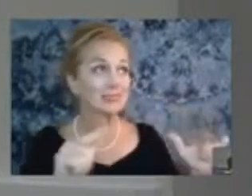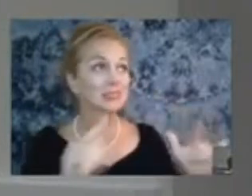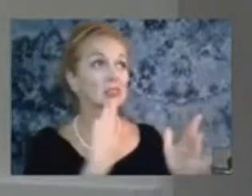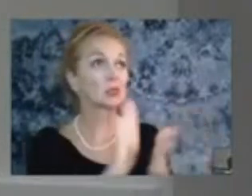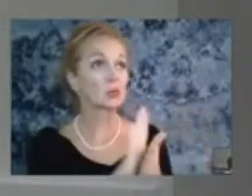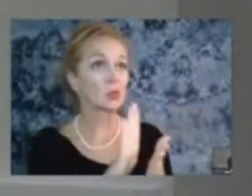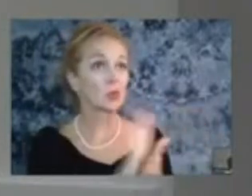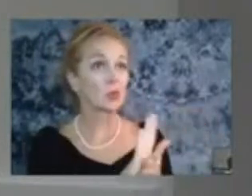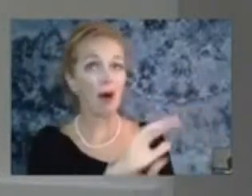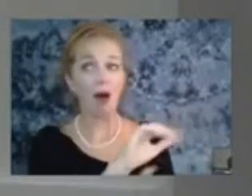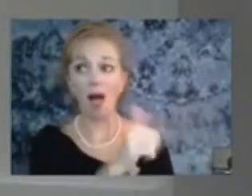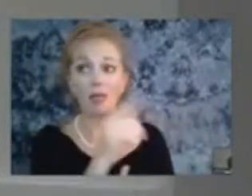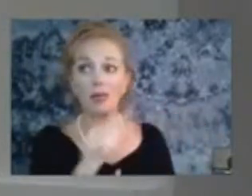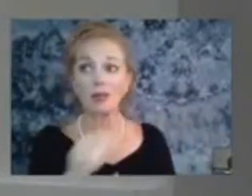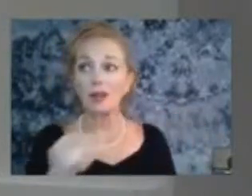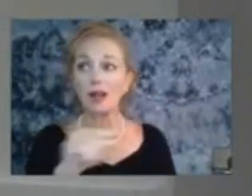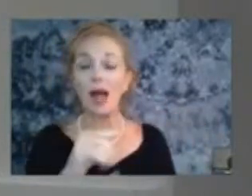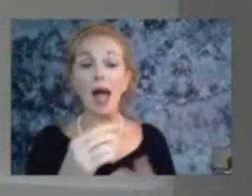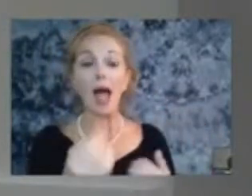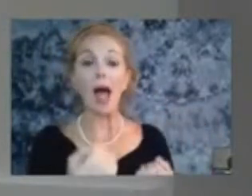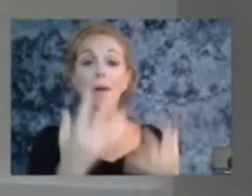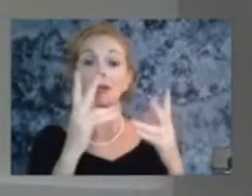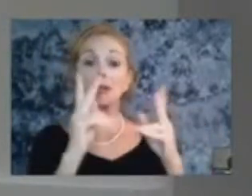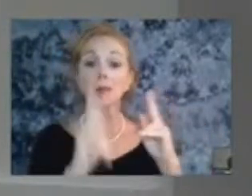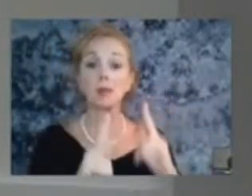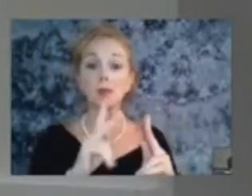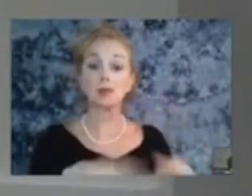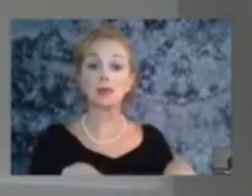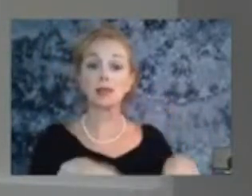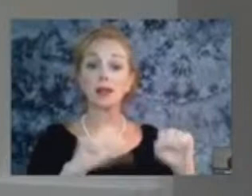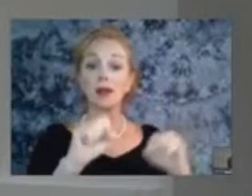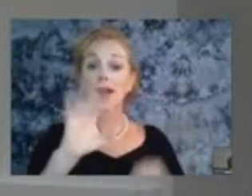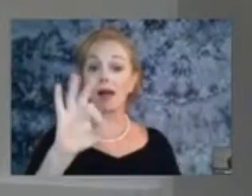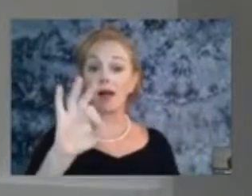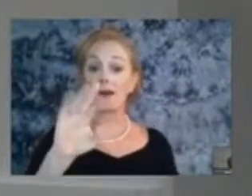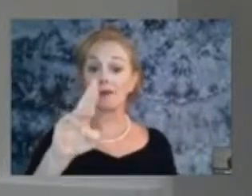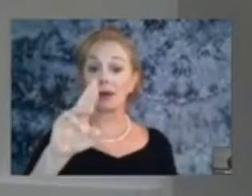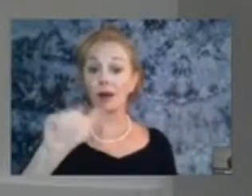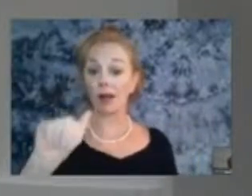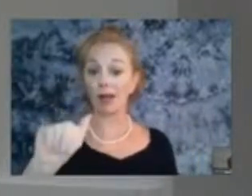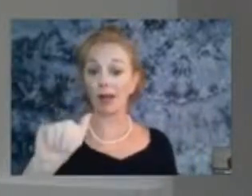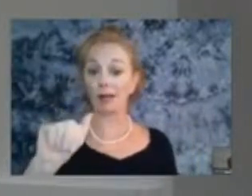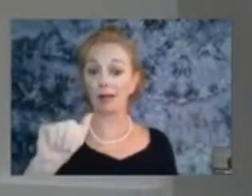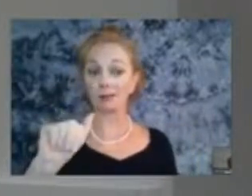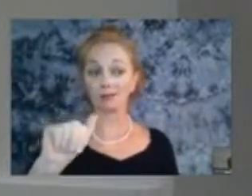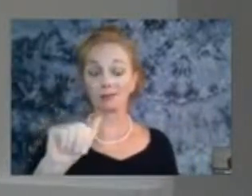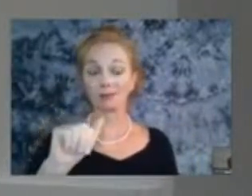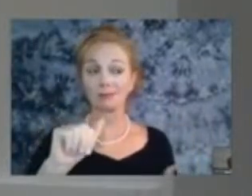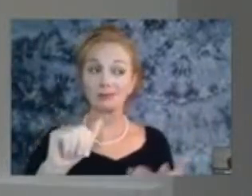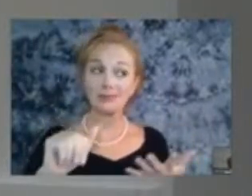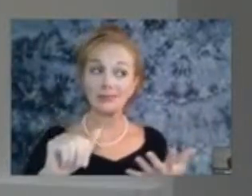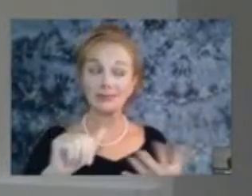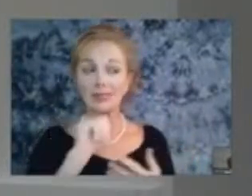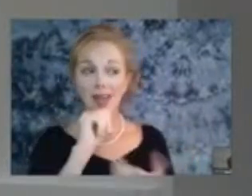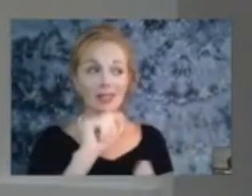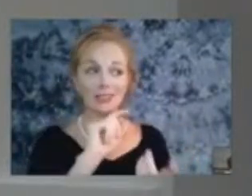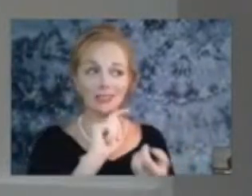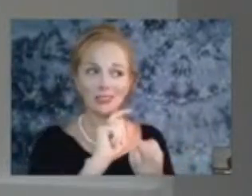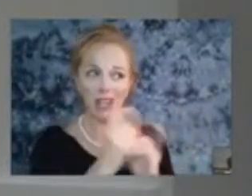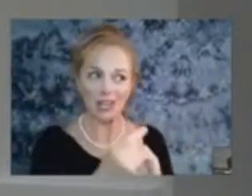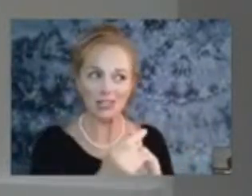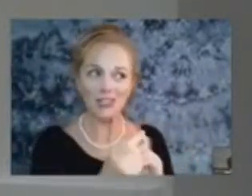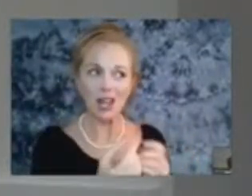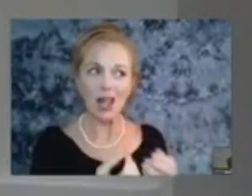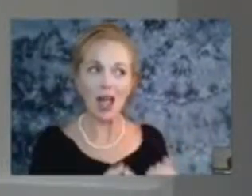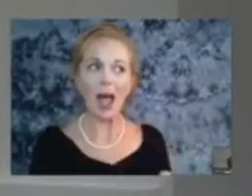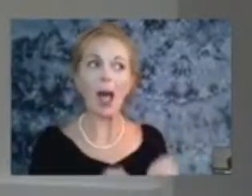others, how many folks have taken up FRA, et cetera. That doesn't really change the number of classrooms